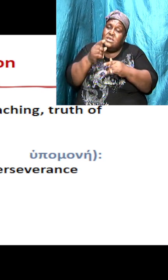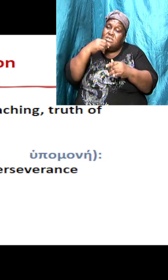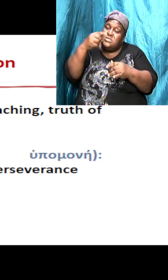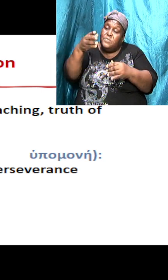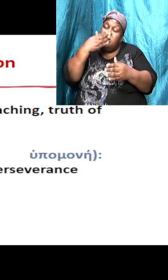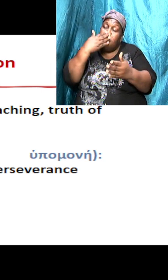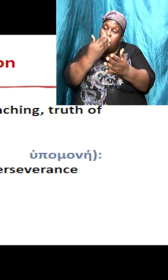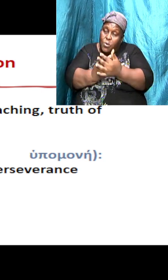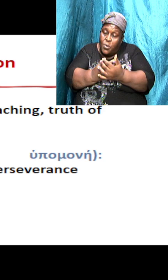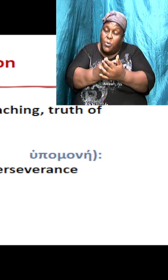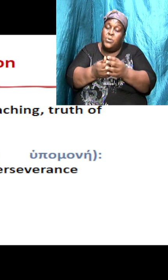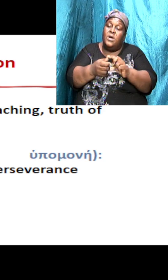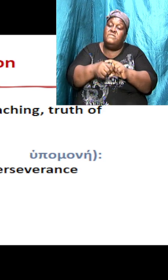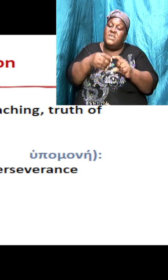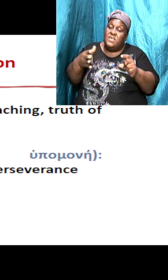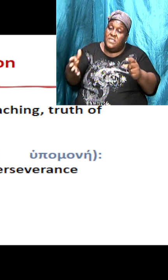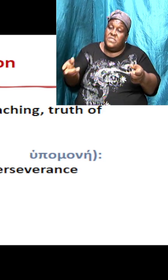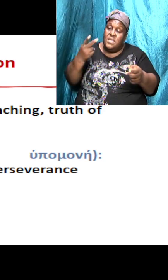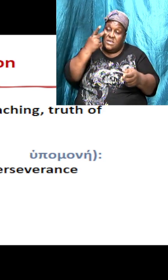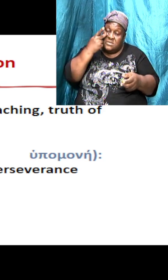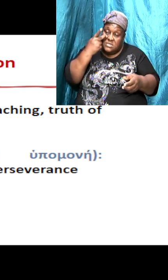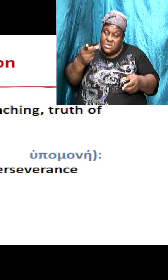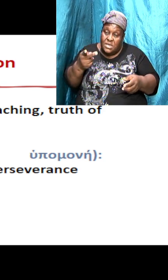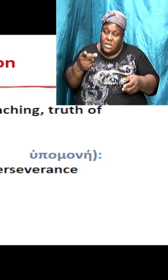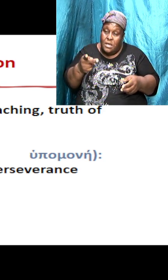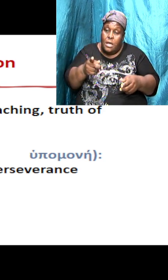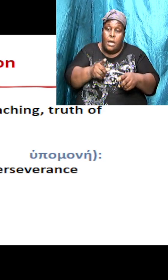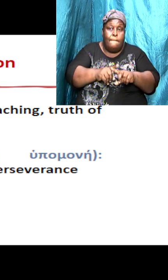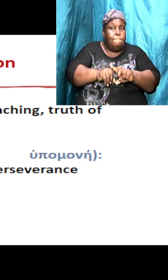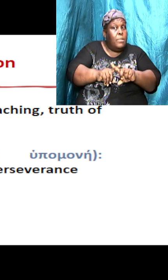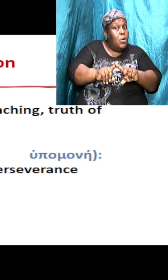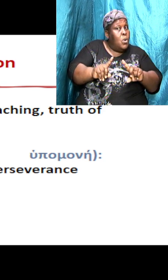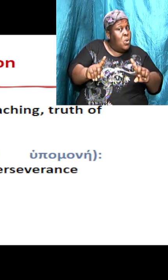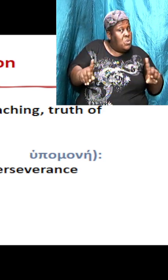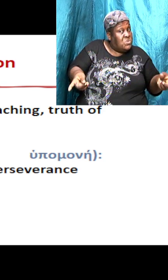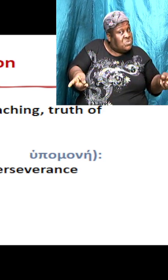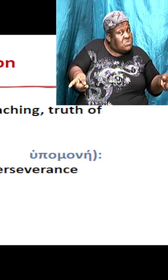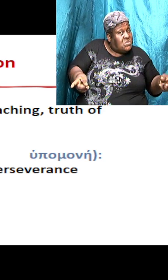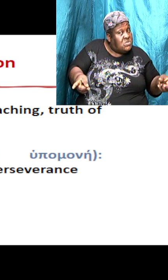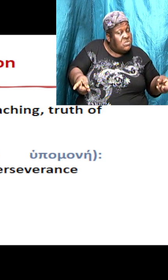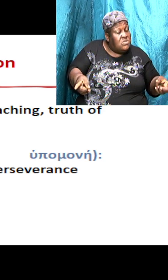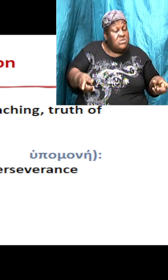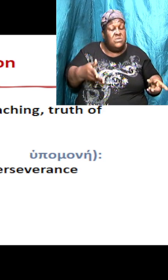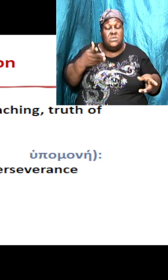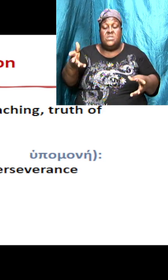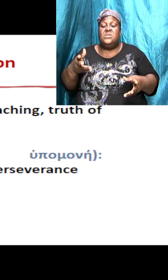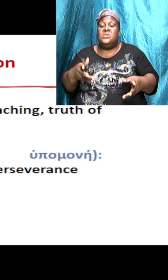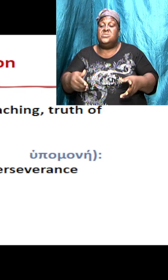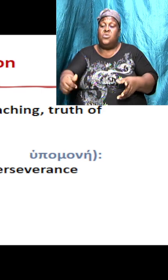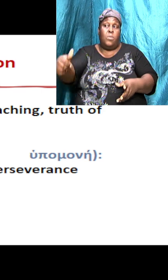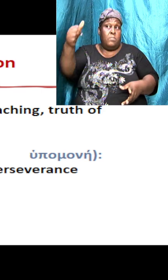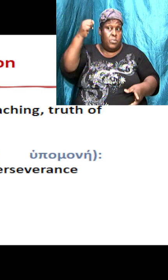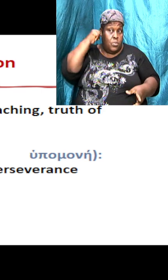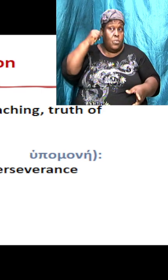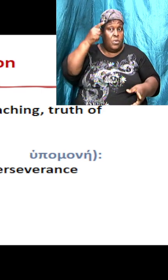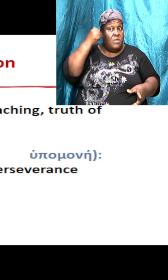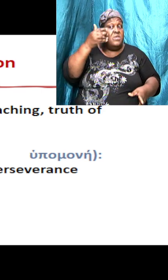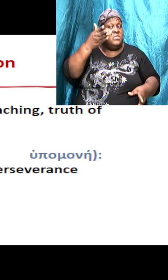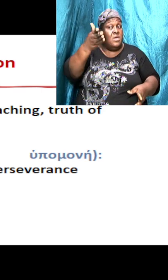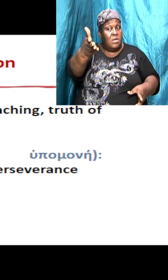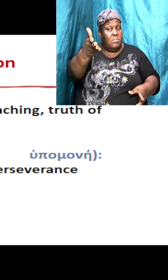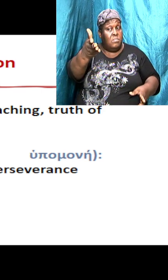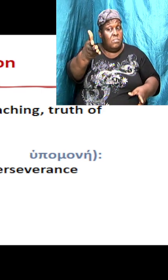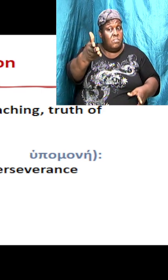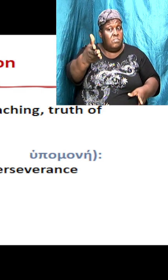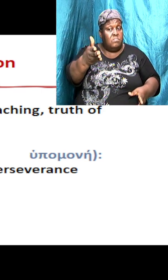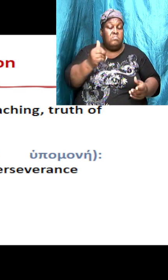saw that was right. But there was a significant rebuke for them. But we stop